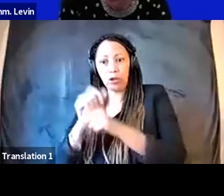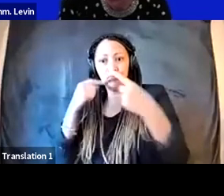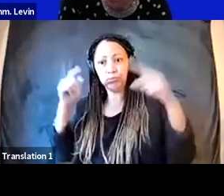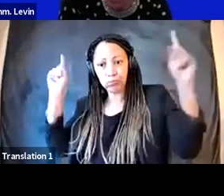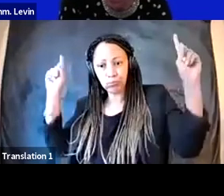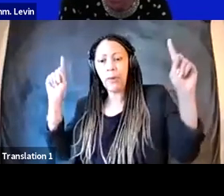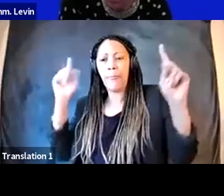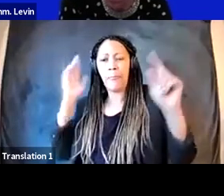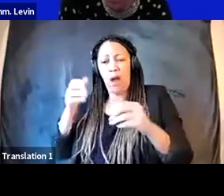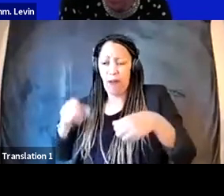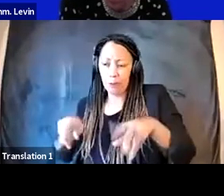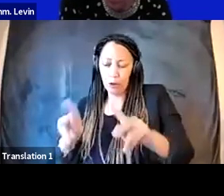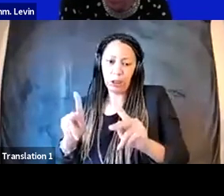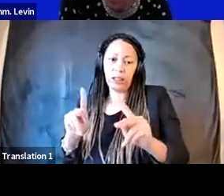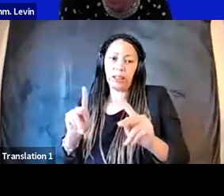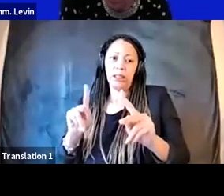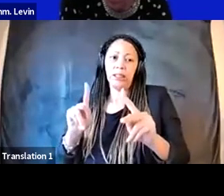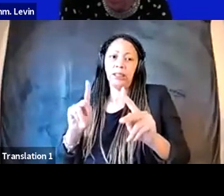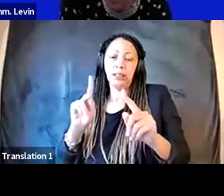there be opportunities to,